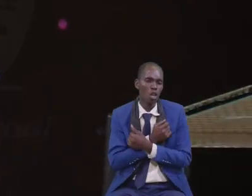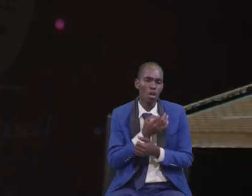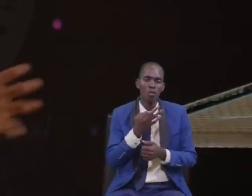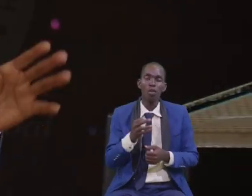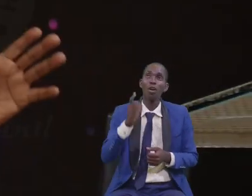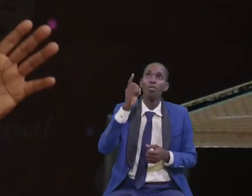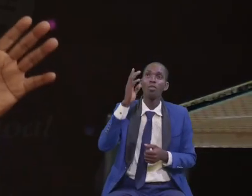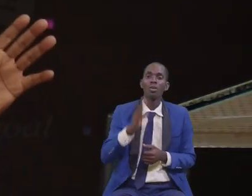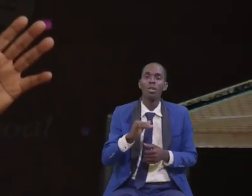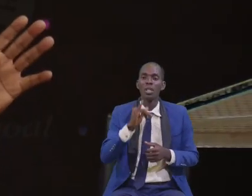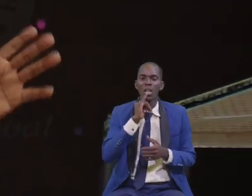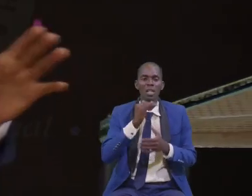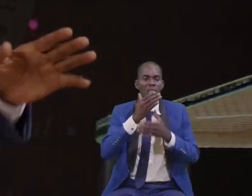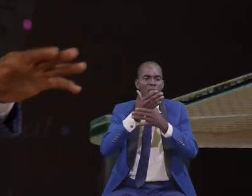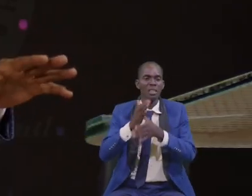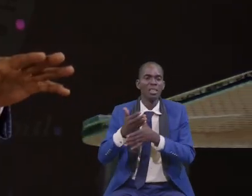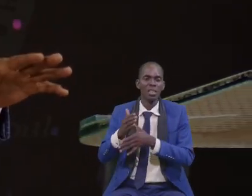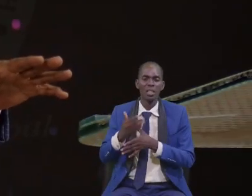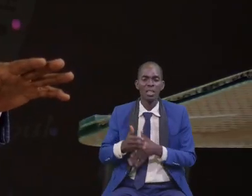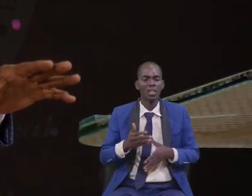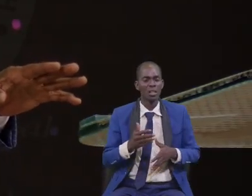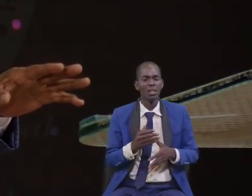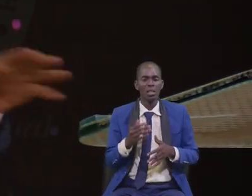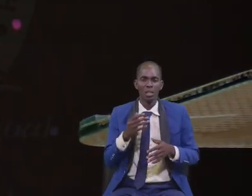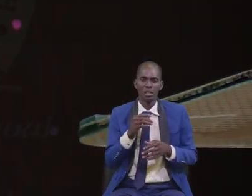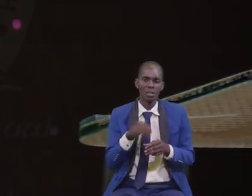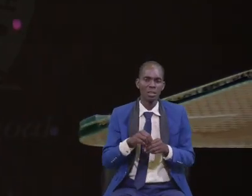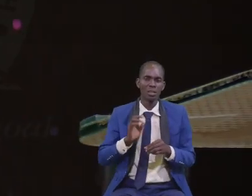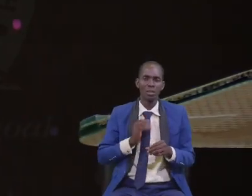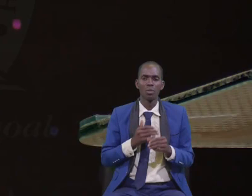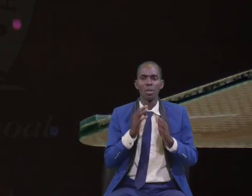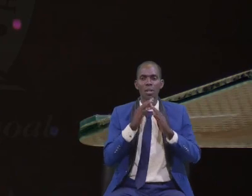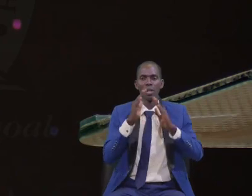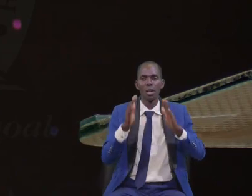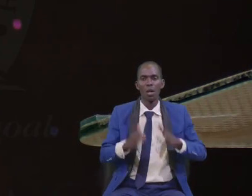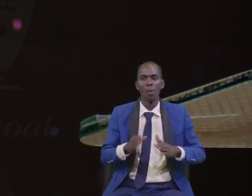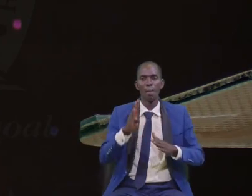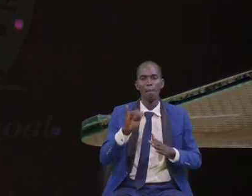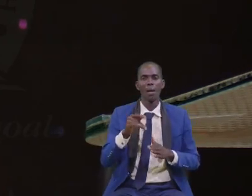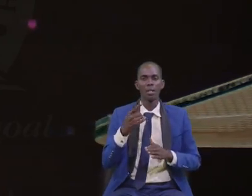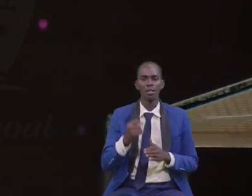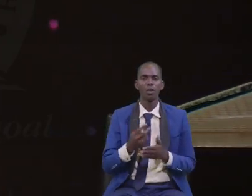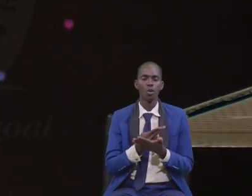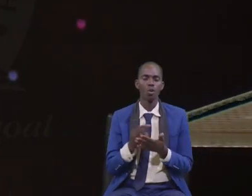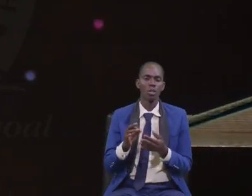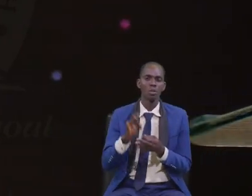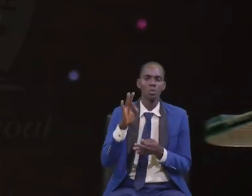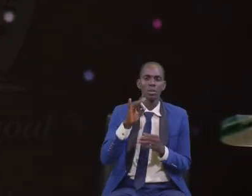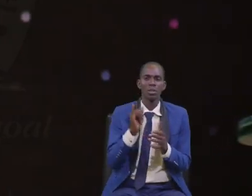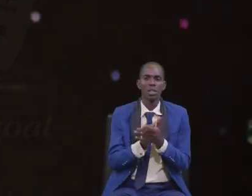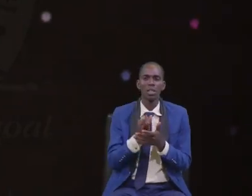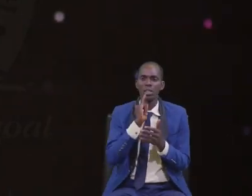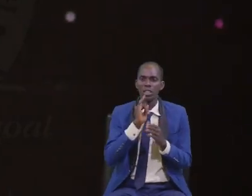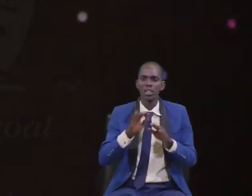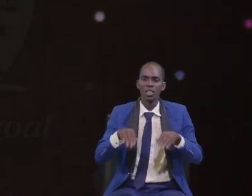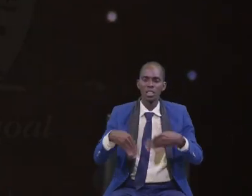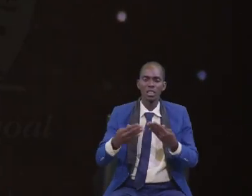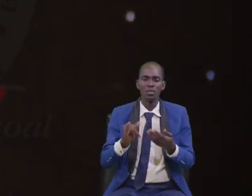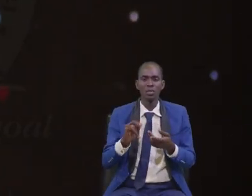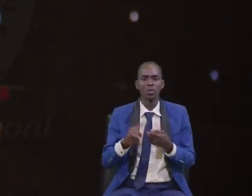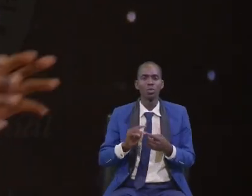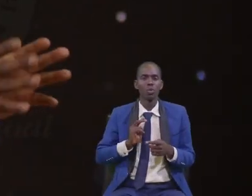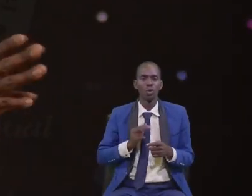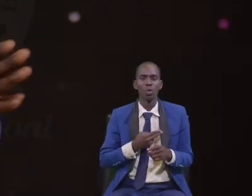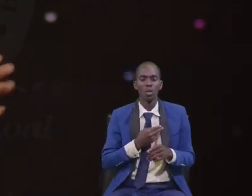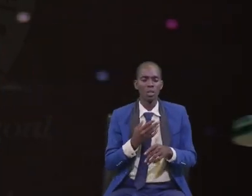abroad in our hearts by the Holy Ghost, which is given unto us. Look at number 3